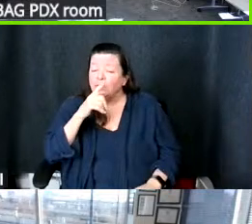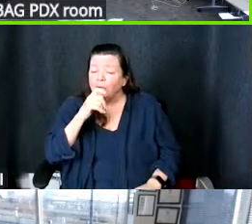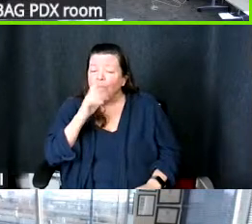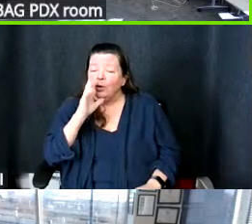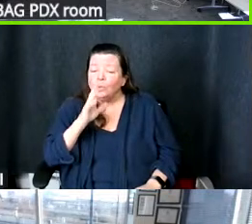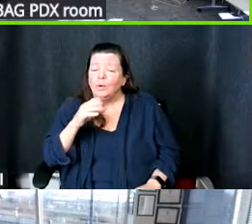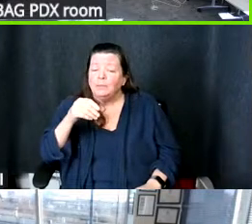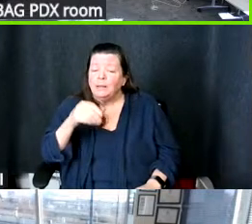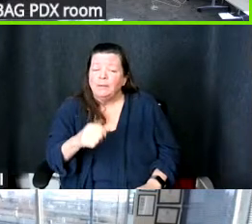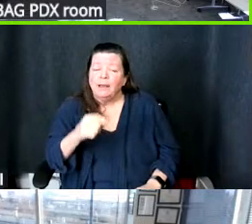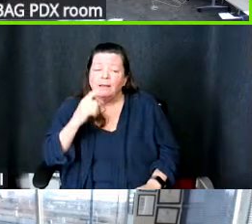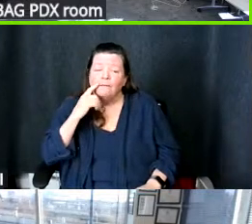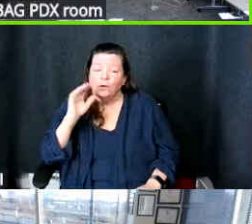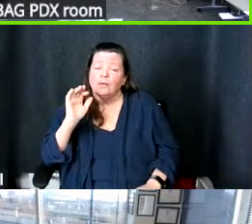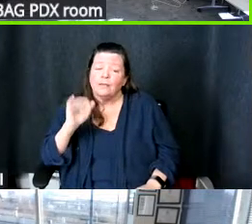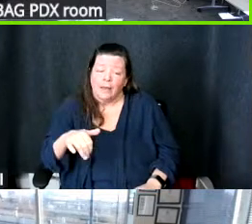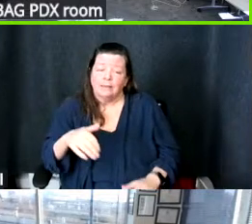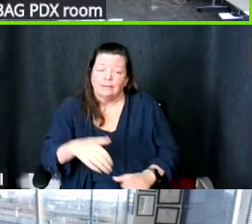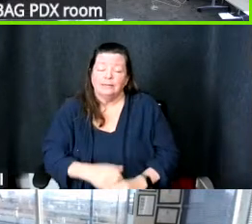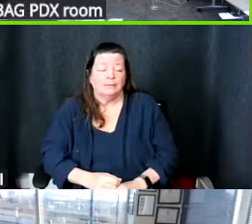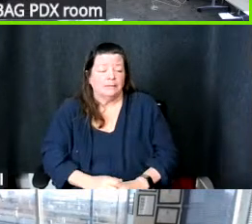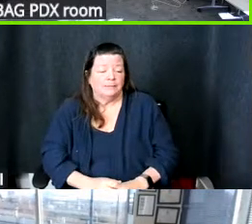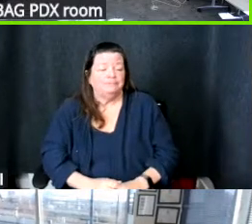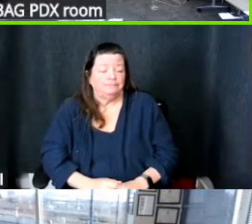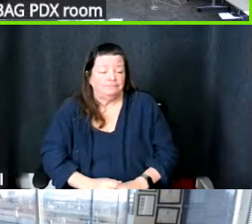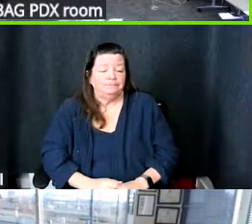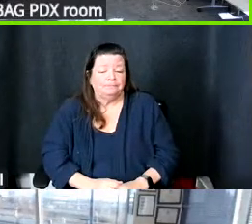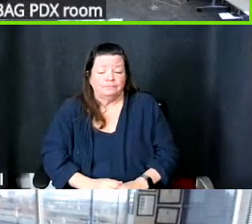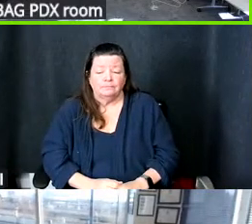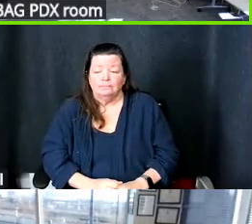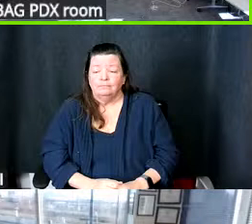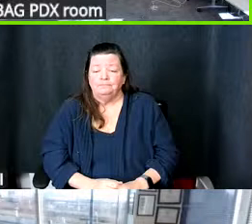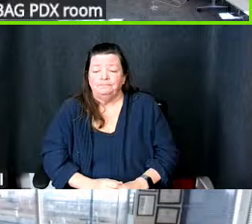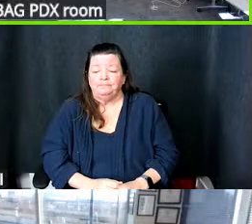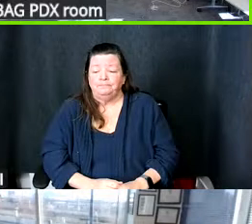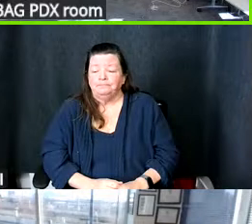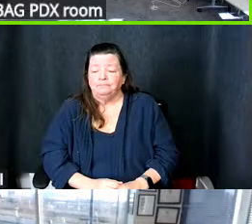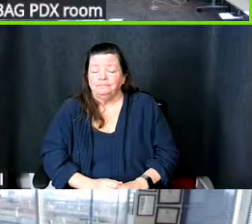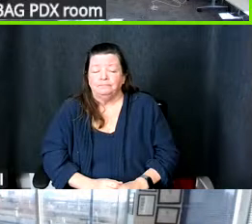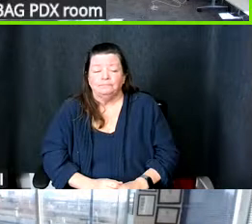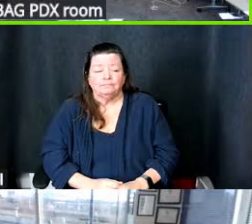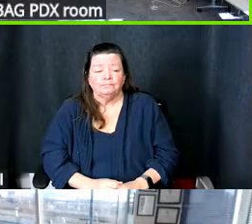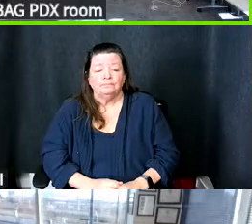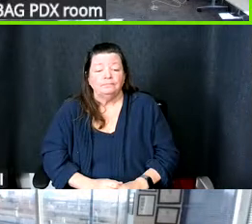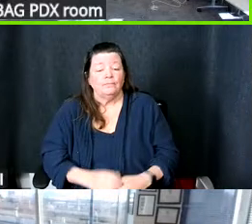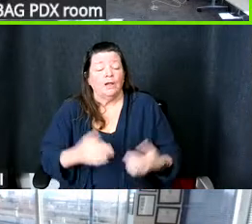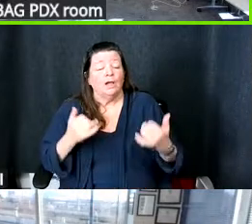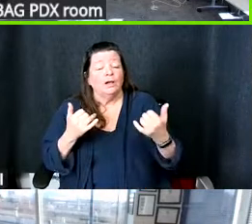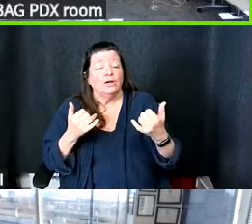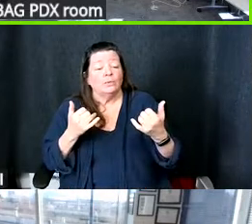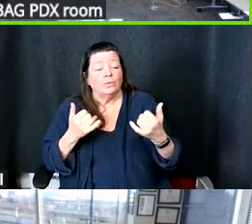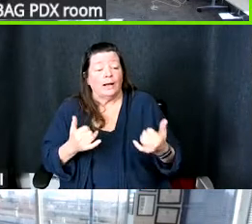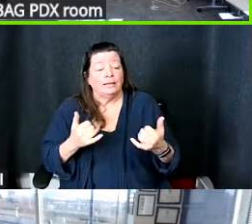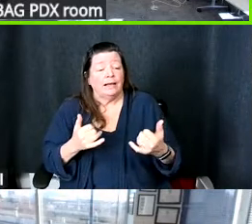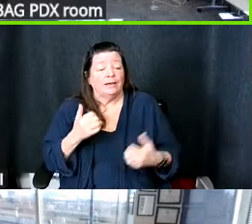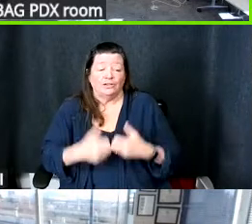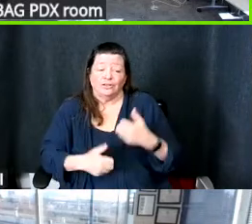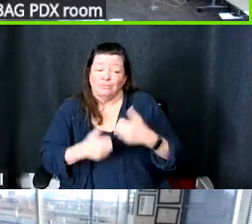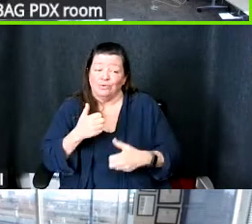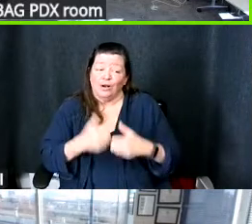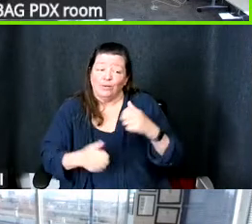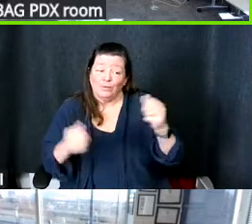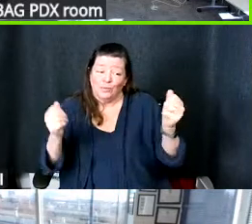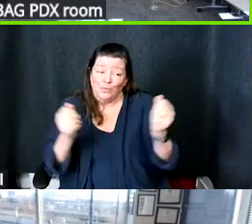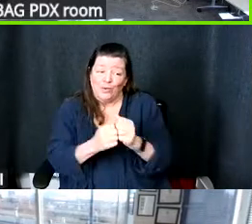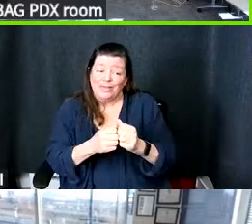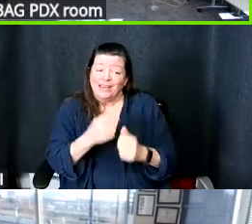that. Walter and then okay. Right, just to weigh in a little bit, right now there's a problem with glass on the bike system.